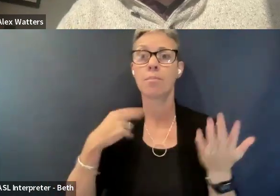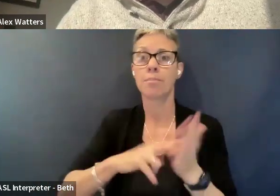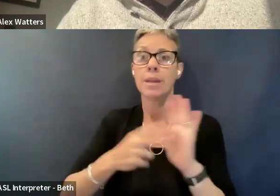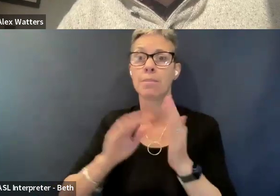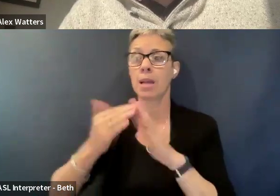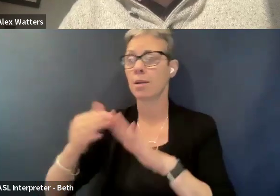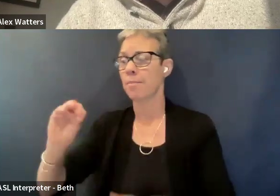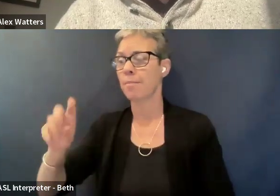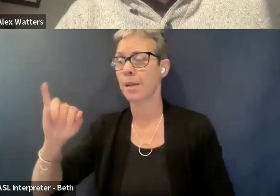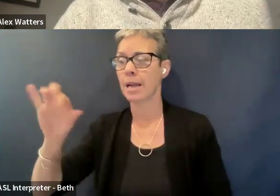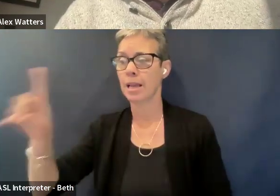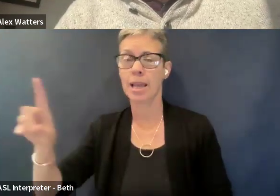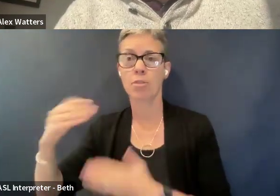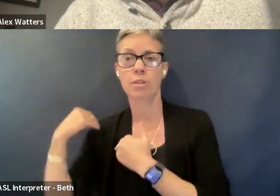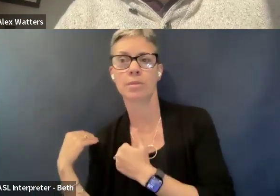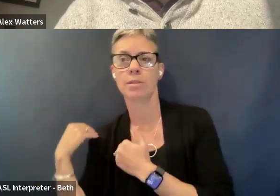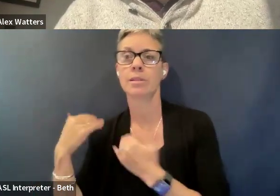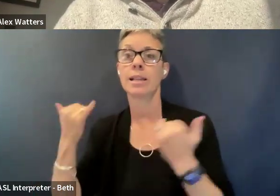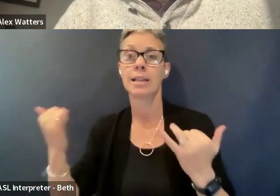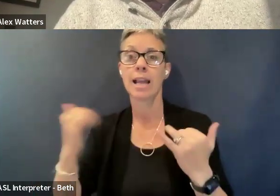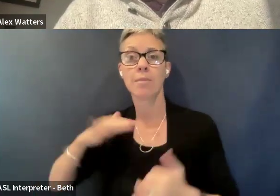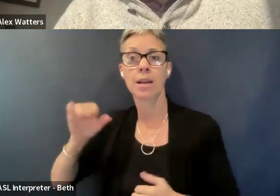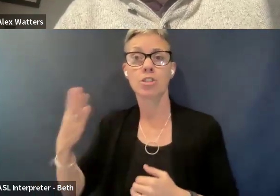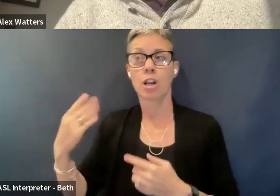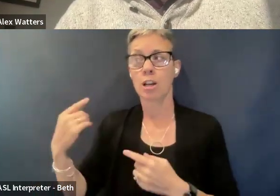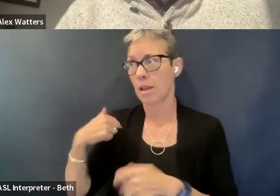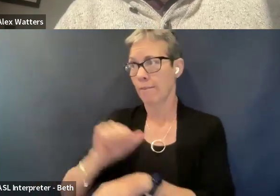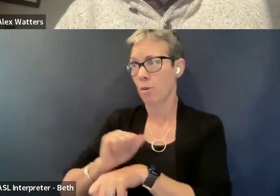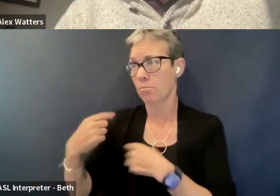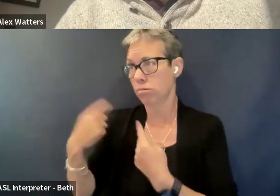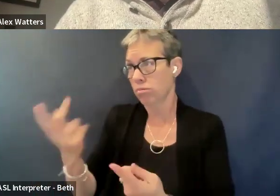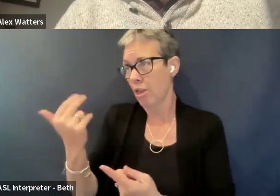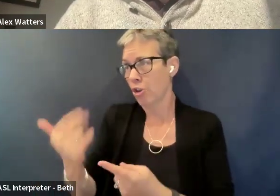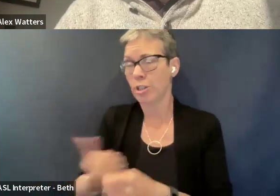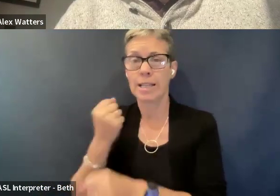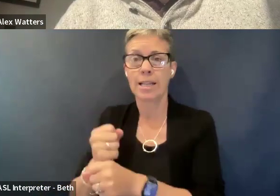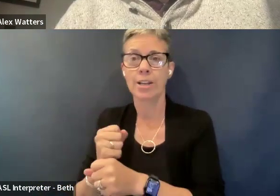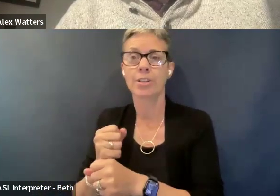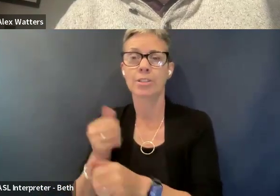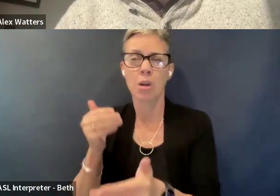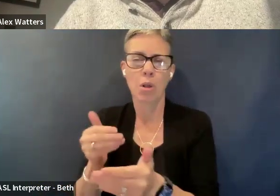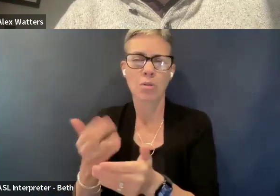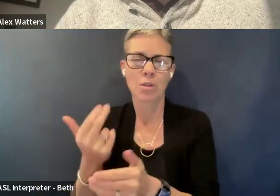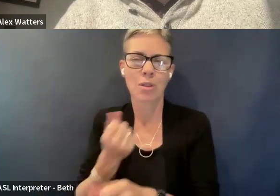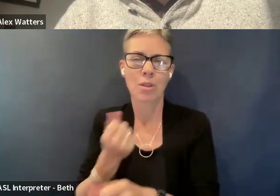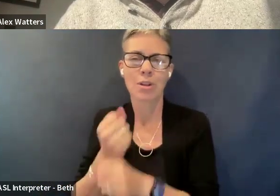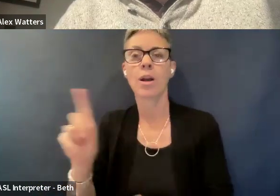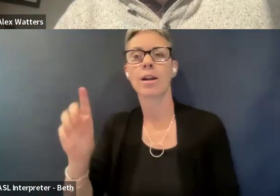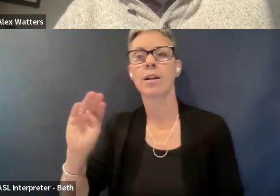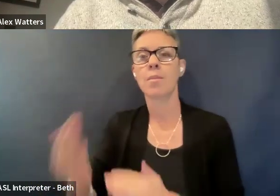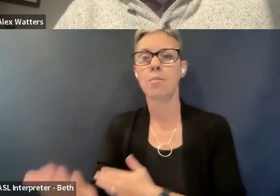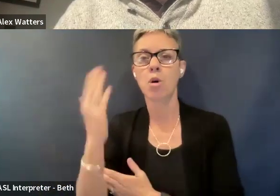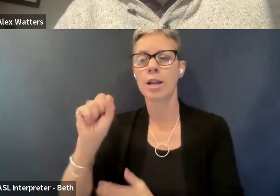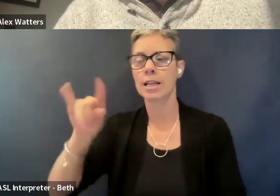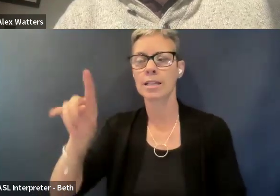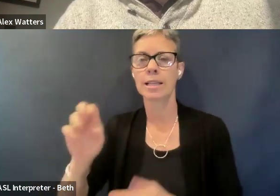my first job, my next one is one now that I've been in 13 years, just about. It's at Morningside University. I'm the director